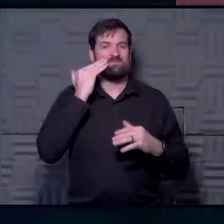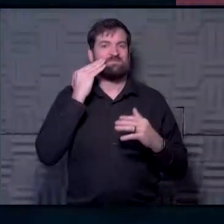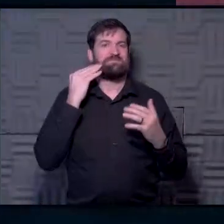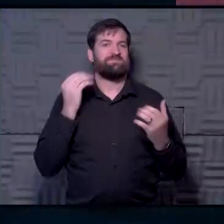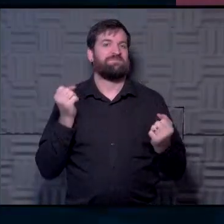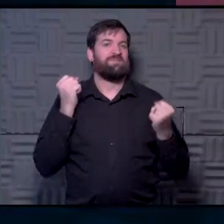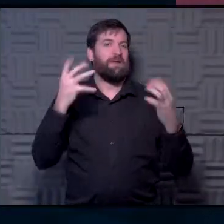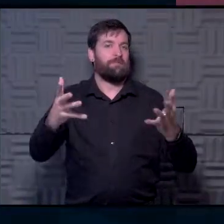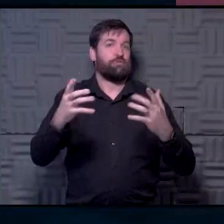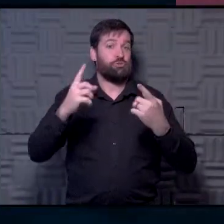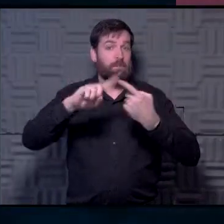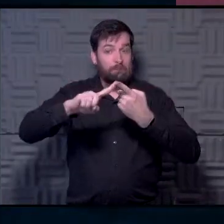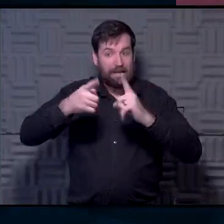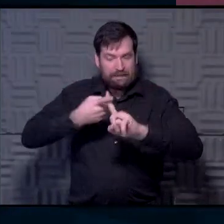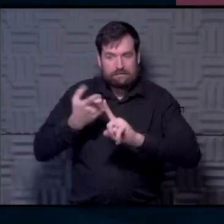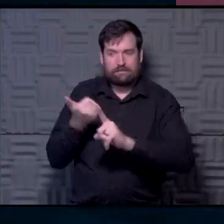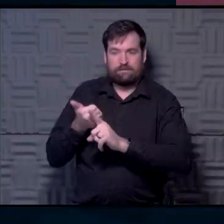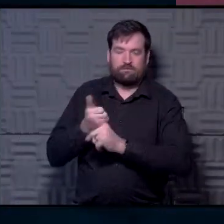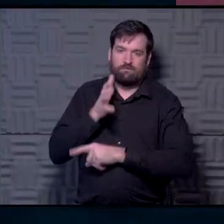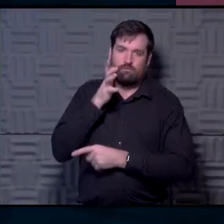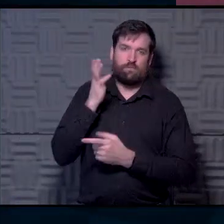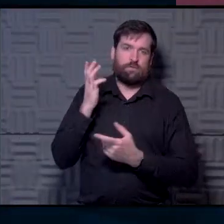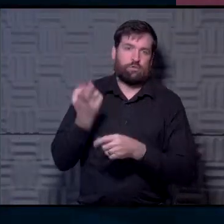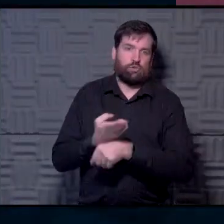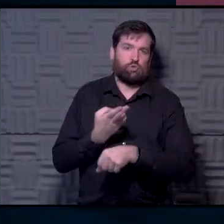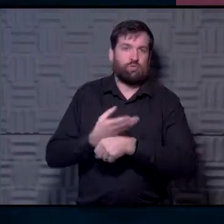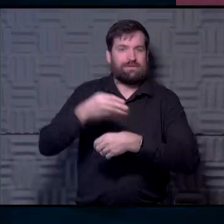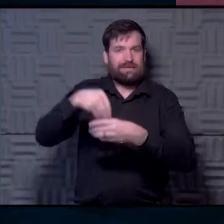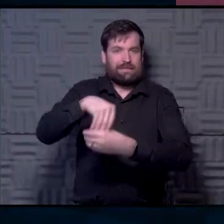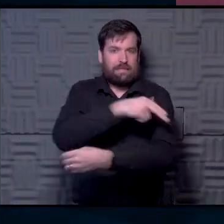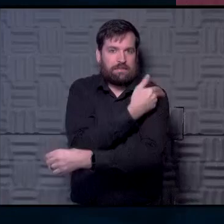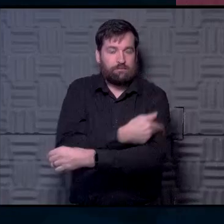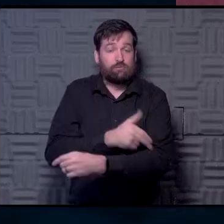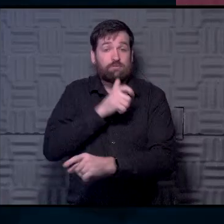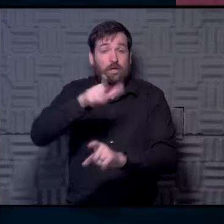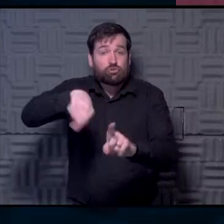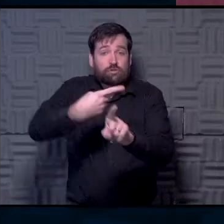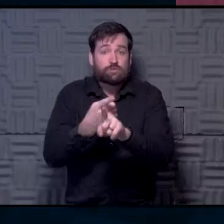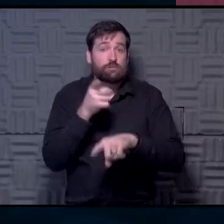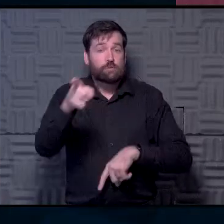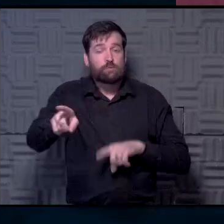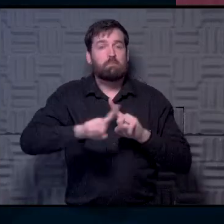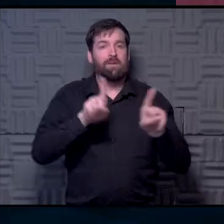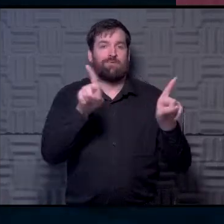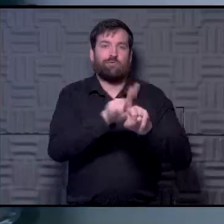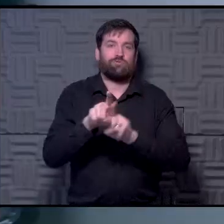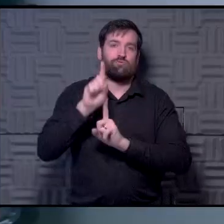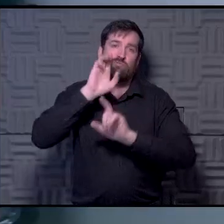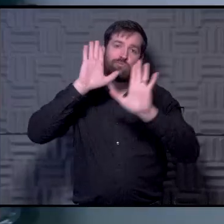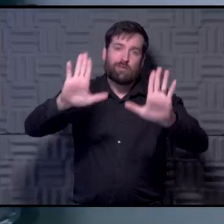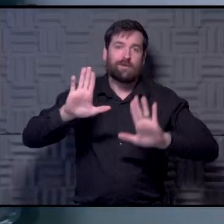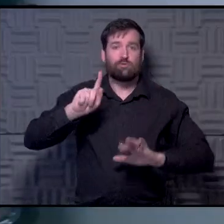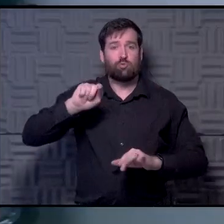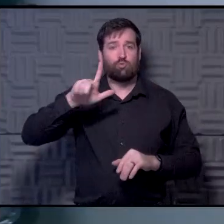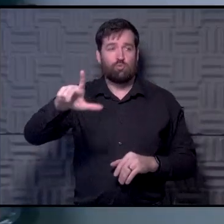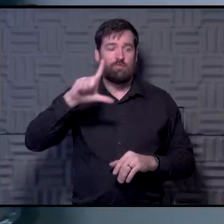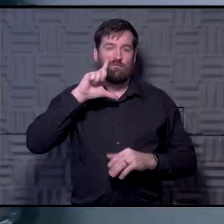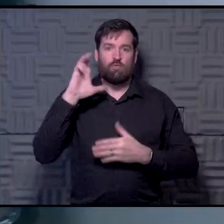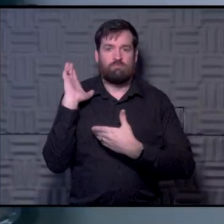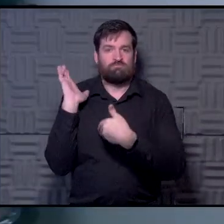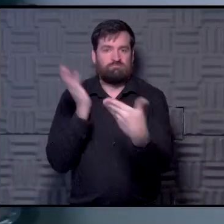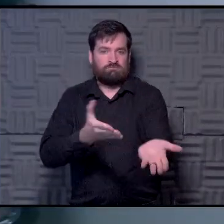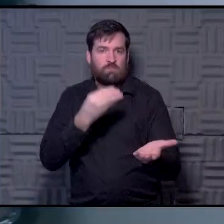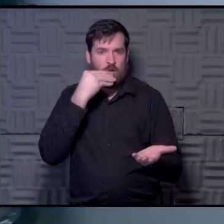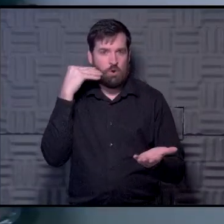that these buddies would be used in the hospital, but not only for you, but they're also a great tool to take home and